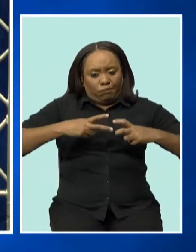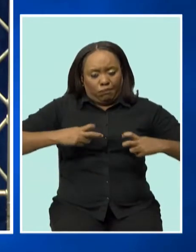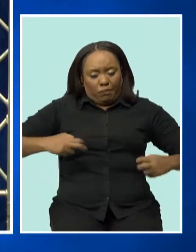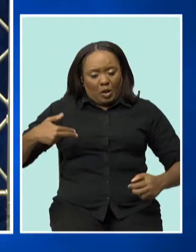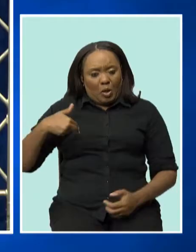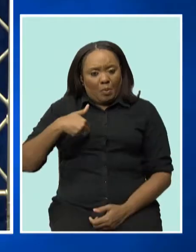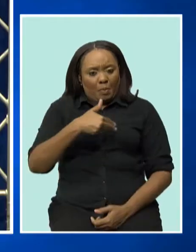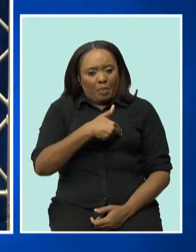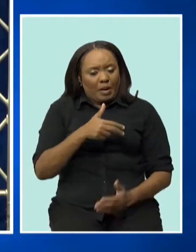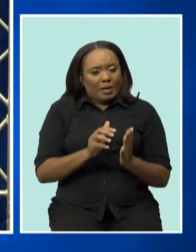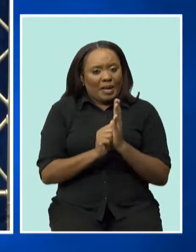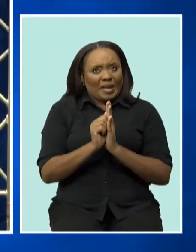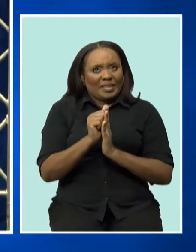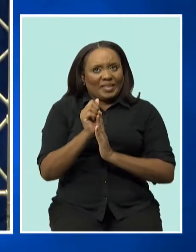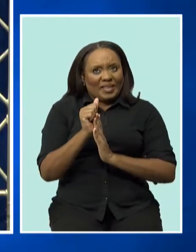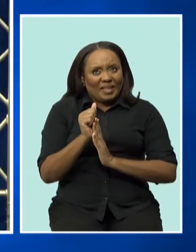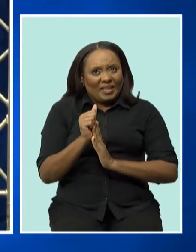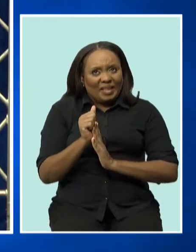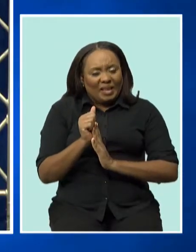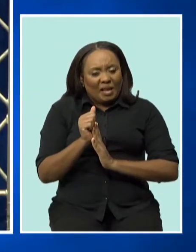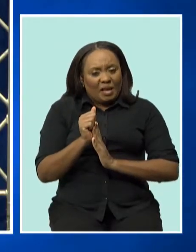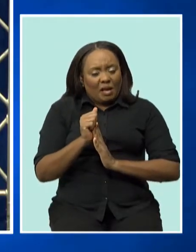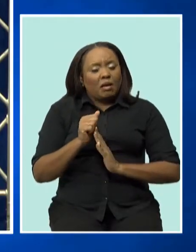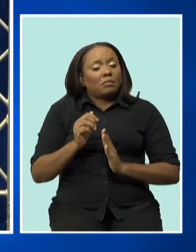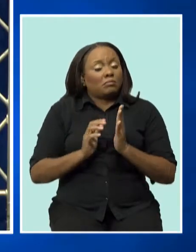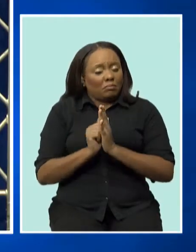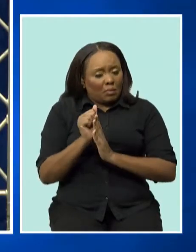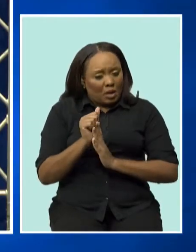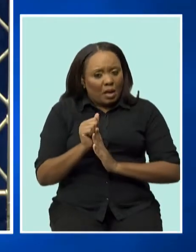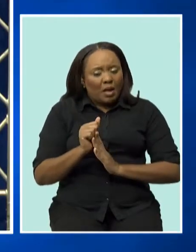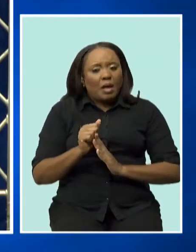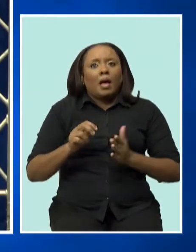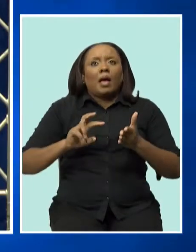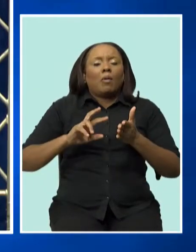of sufficient radiologists.